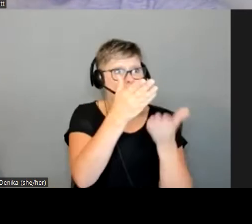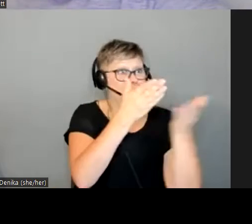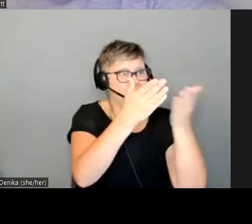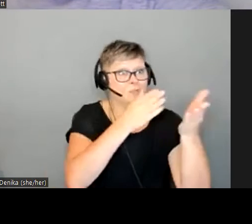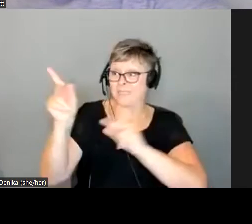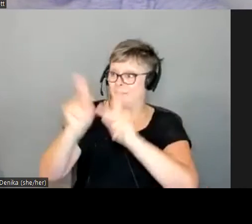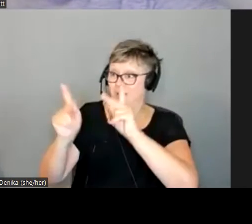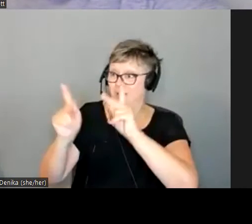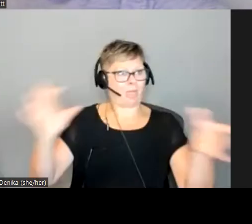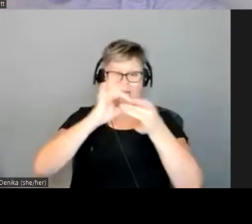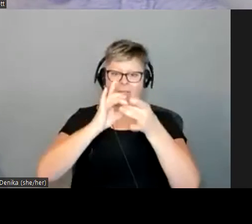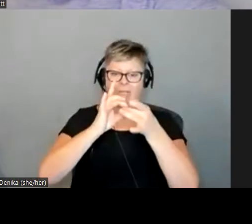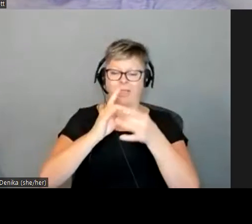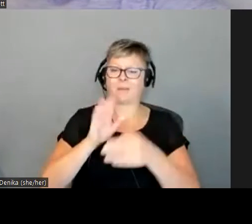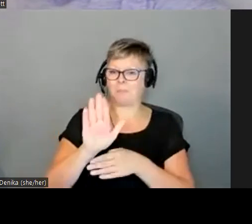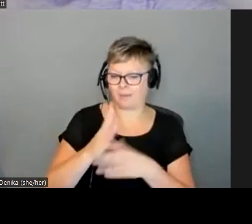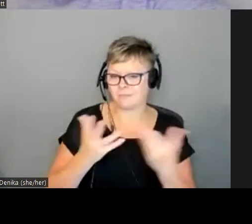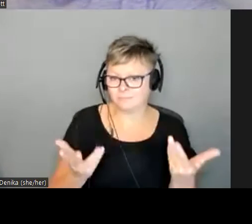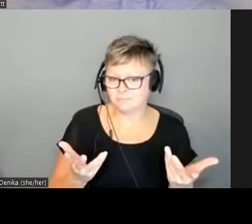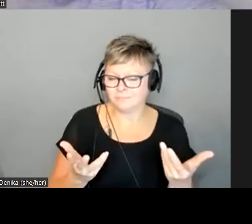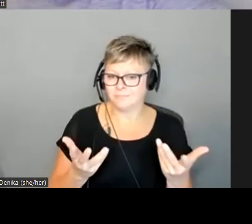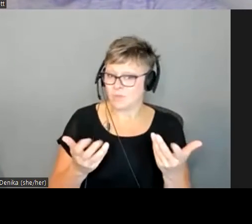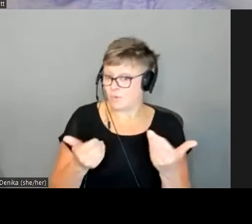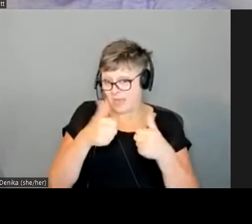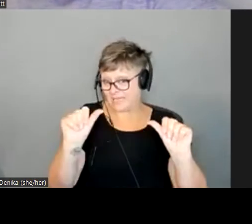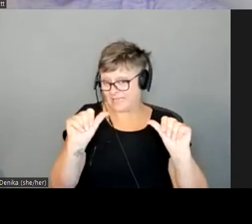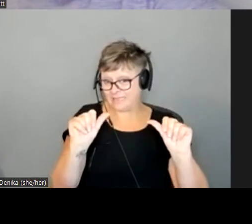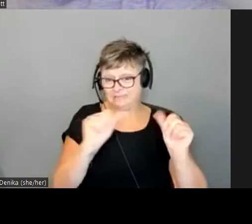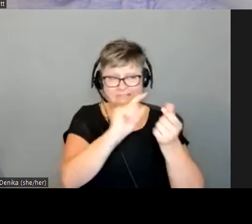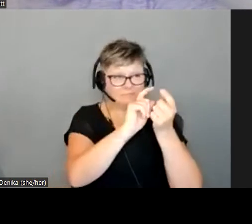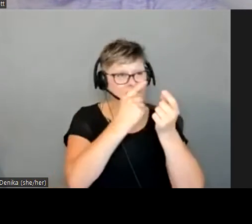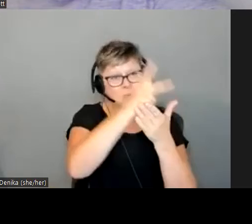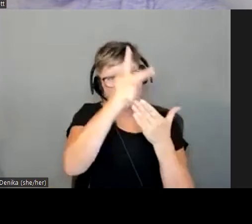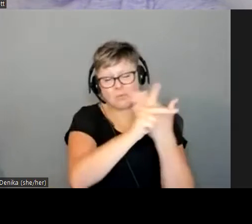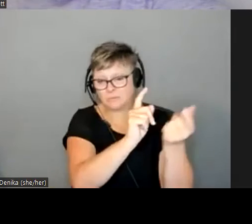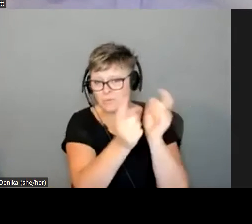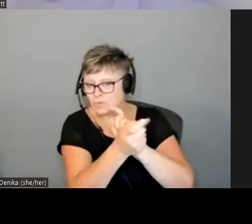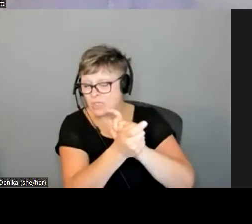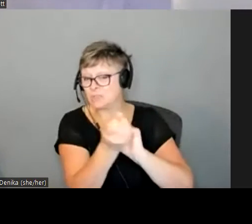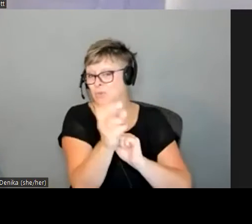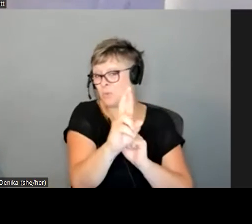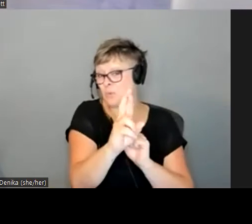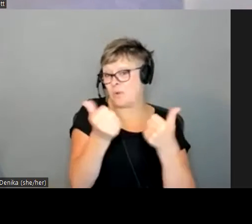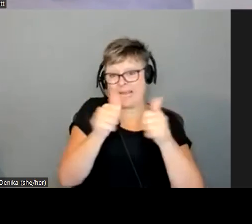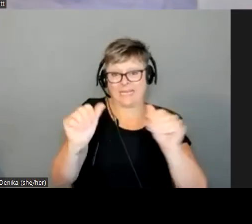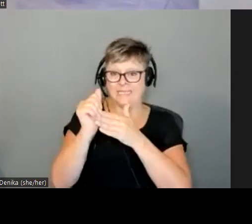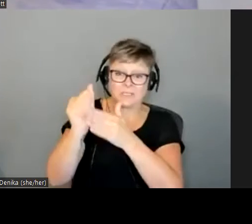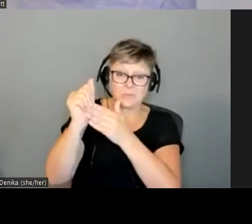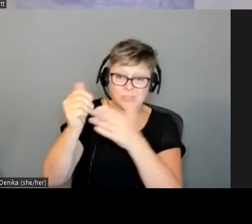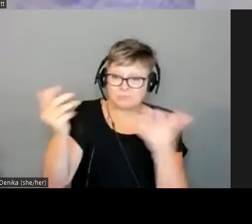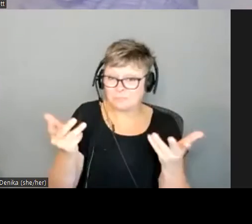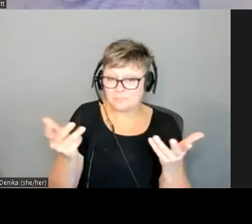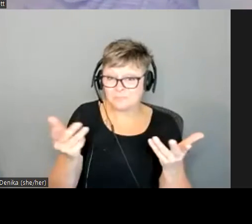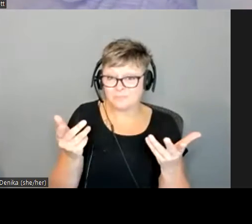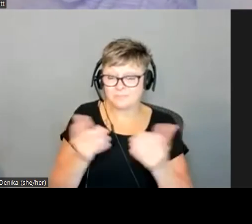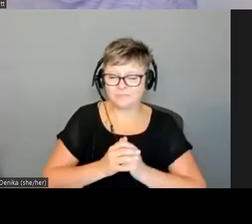So, you know, those gaps, has there been any leadership or changes or programs to make that kind of thing happen?